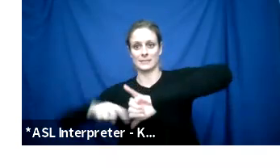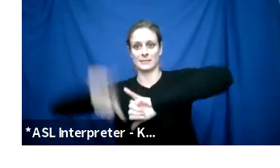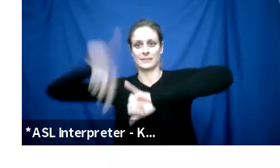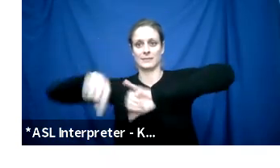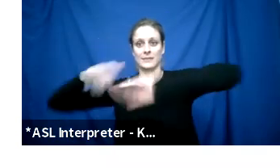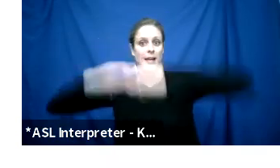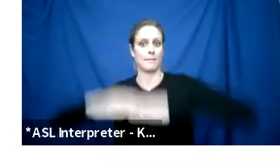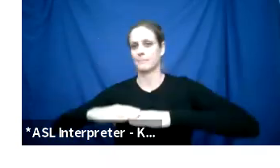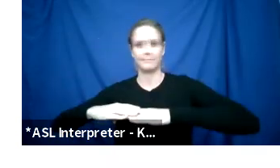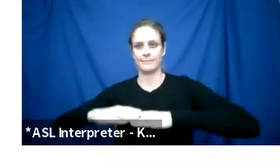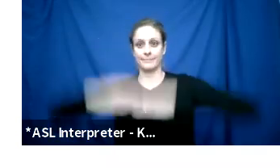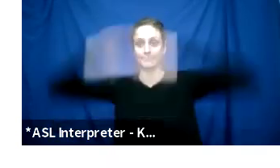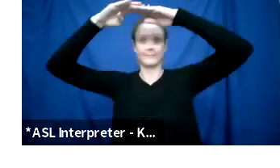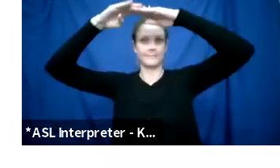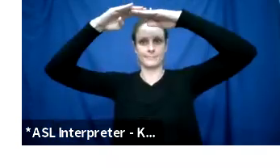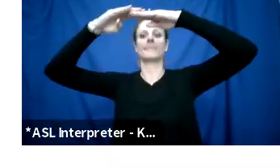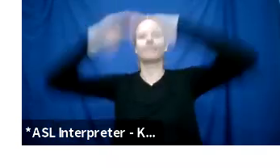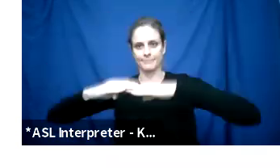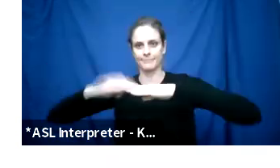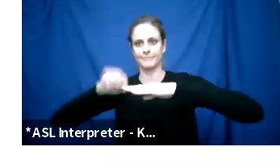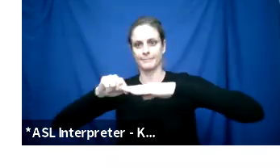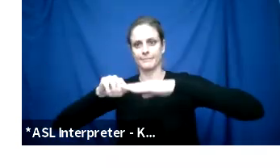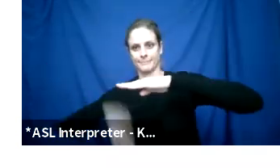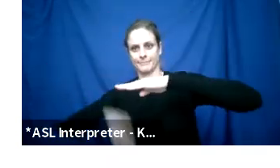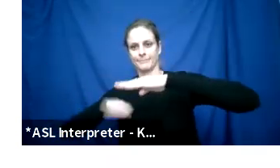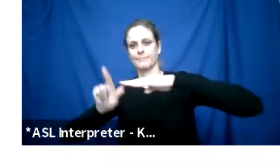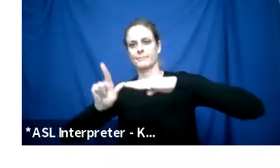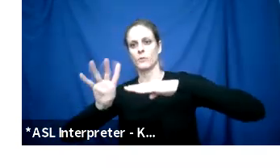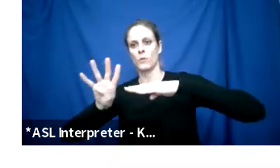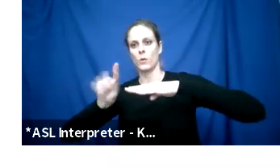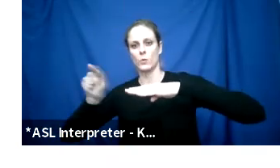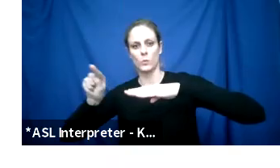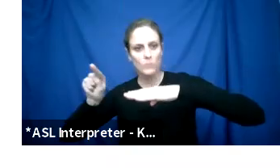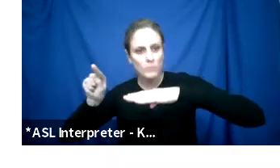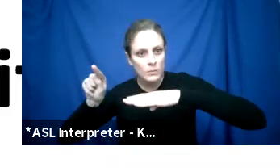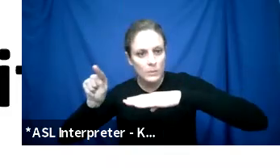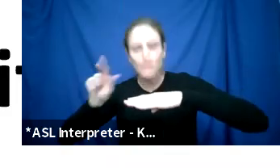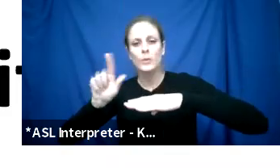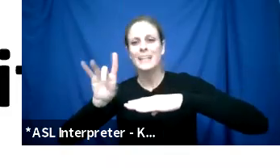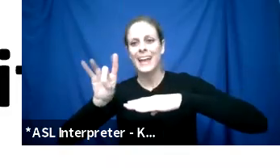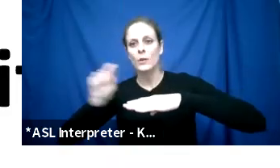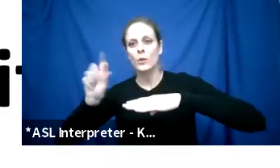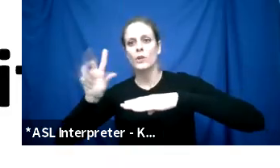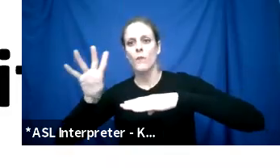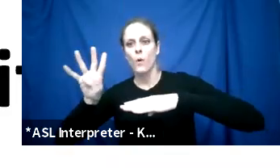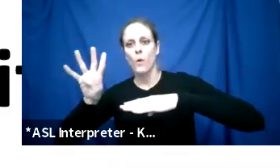should be between 28 and 34 inches from the finished floor. Okay, next slide, please.